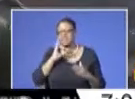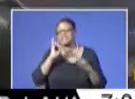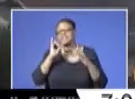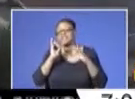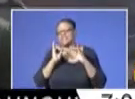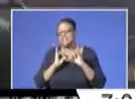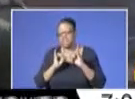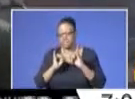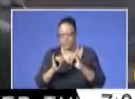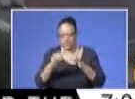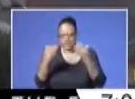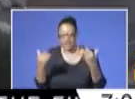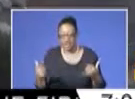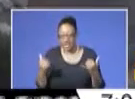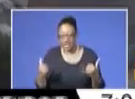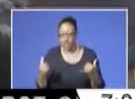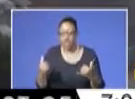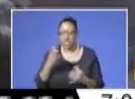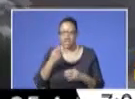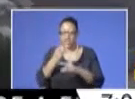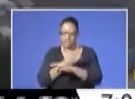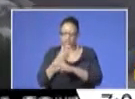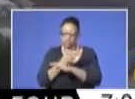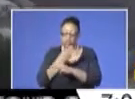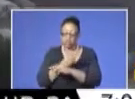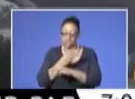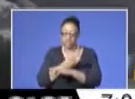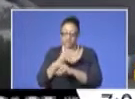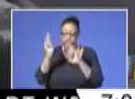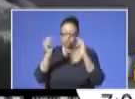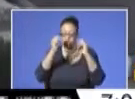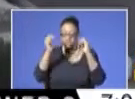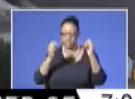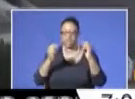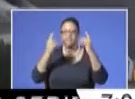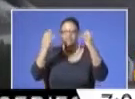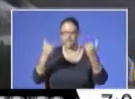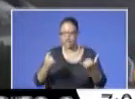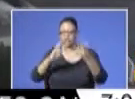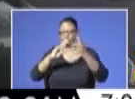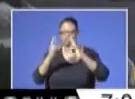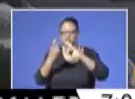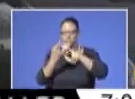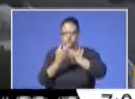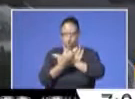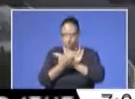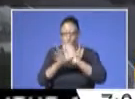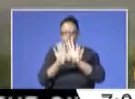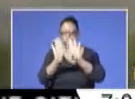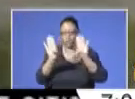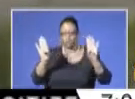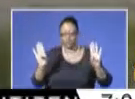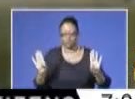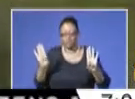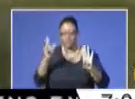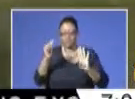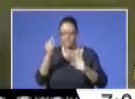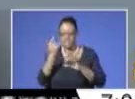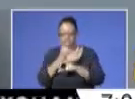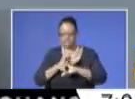today marks the commencement of the Ministry of Tourism's phased approach to reopening the country's number one industry. But